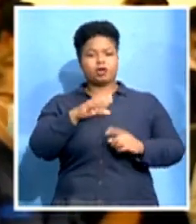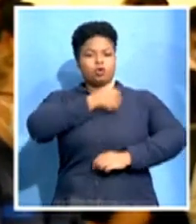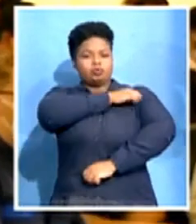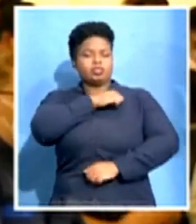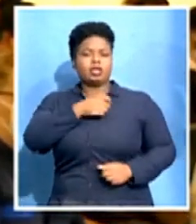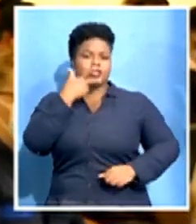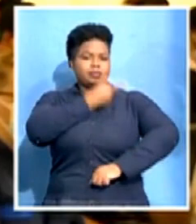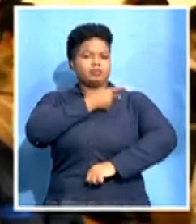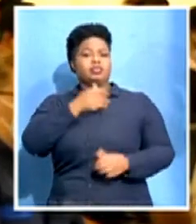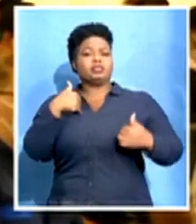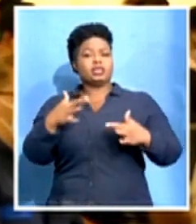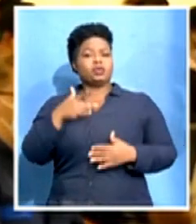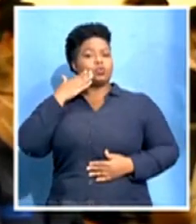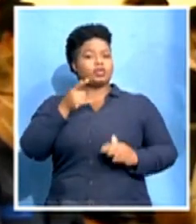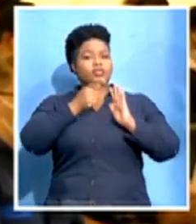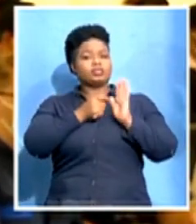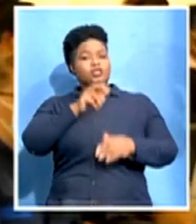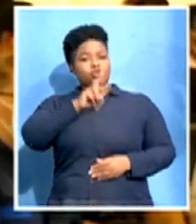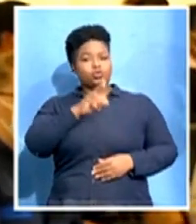March, and to date,